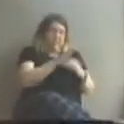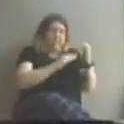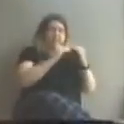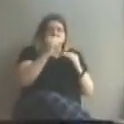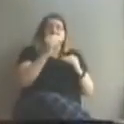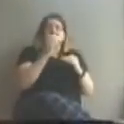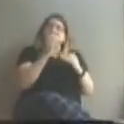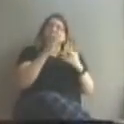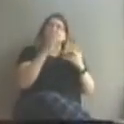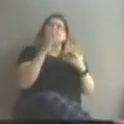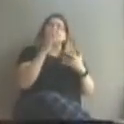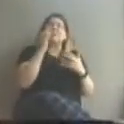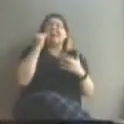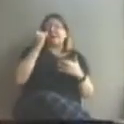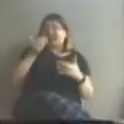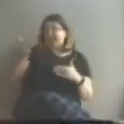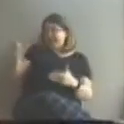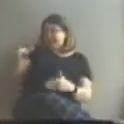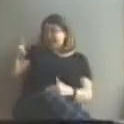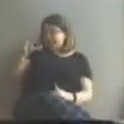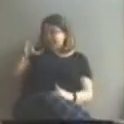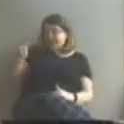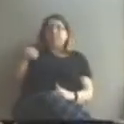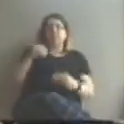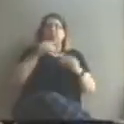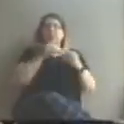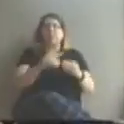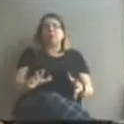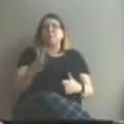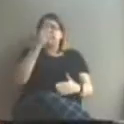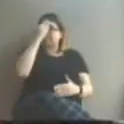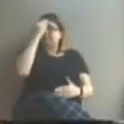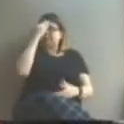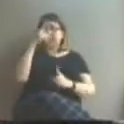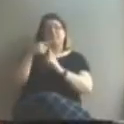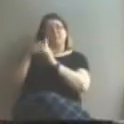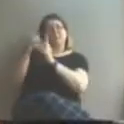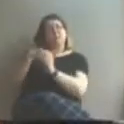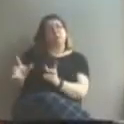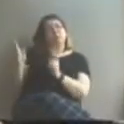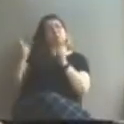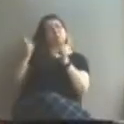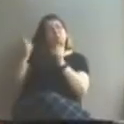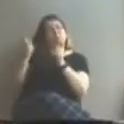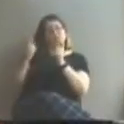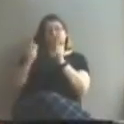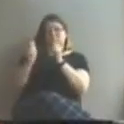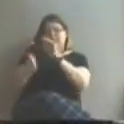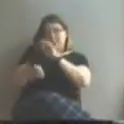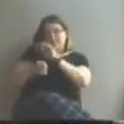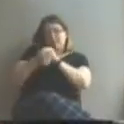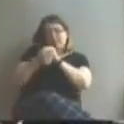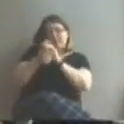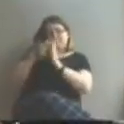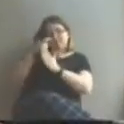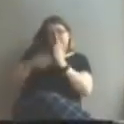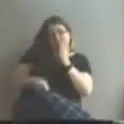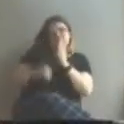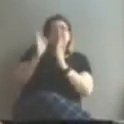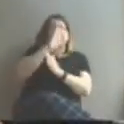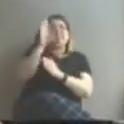that familiarity, first of all. And you also lose control. There are hidden costs that are never in the